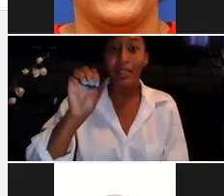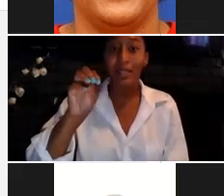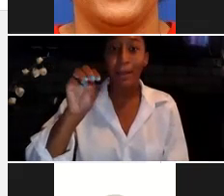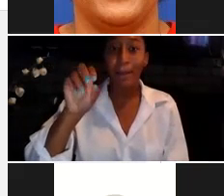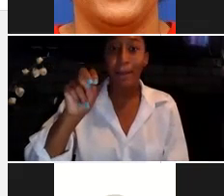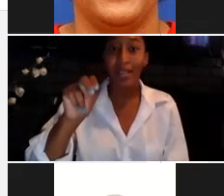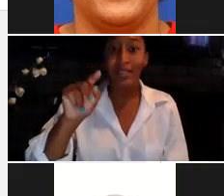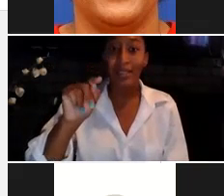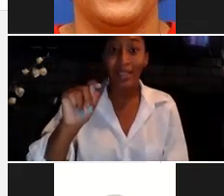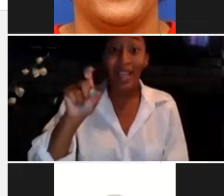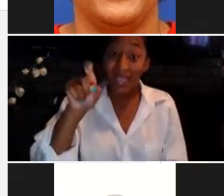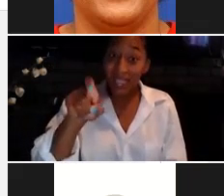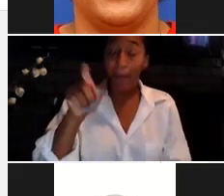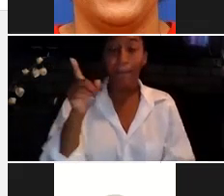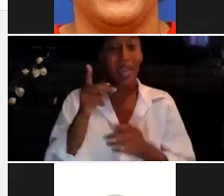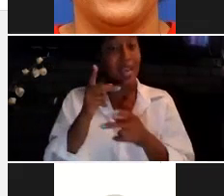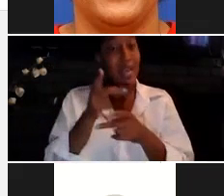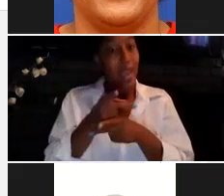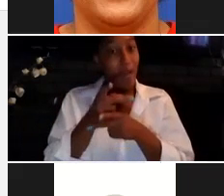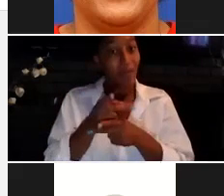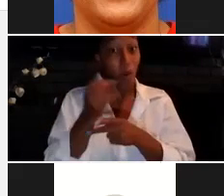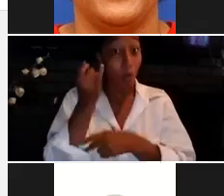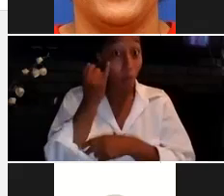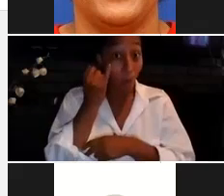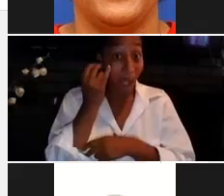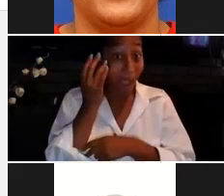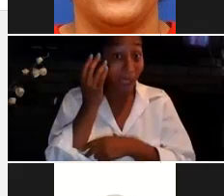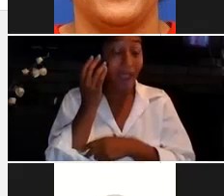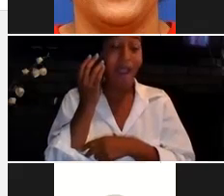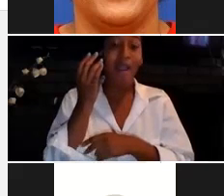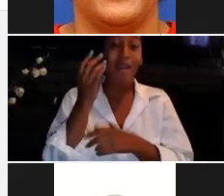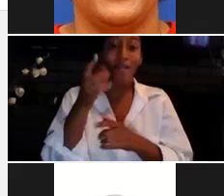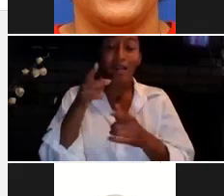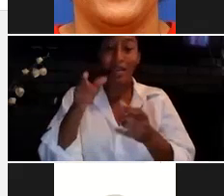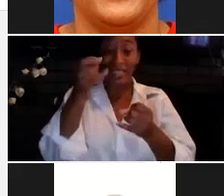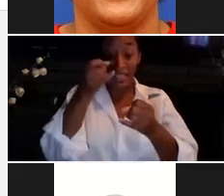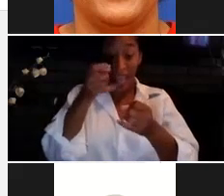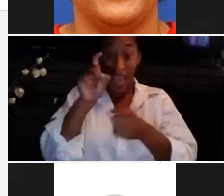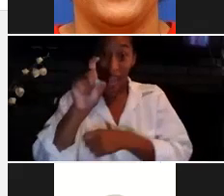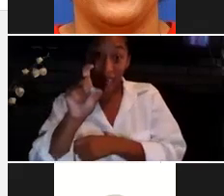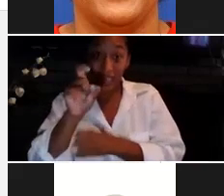Whatever that happens to be, that's how you do the subtraction, okay? In other words,